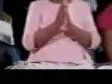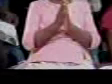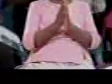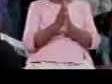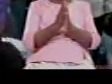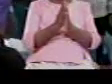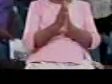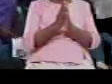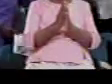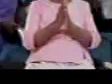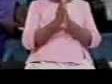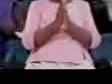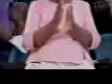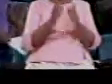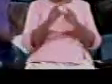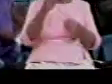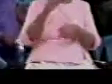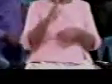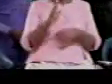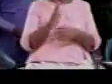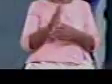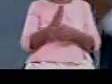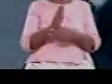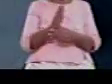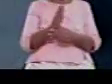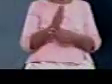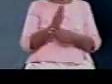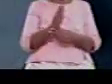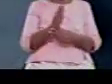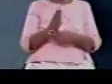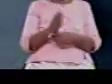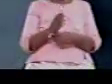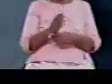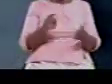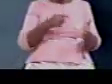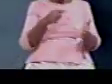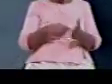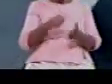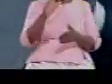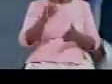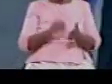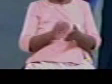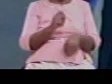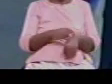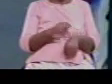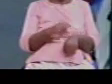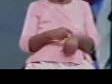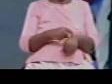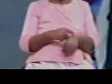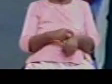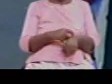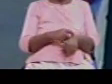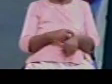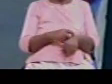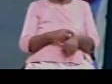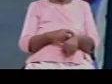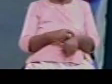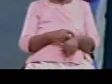People of God all over the globe. This is your set time. Anywhere on the radio.